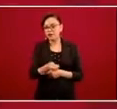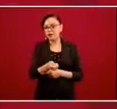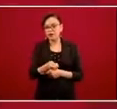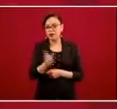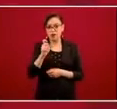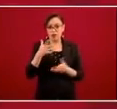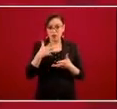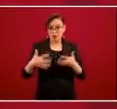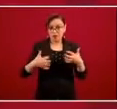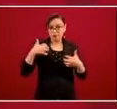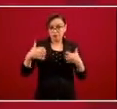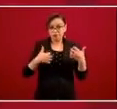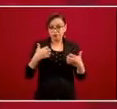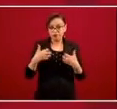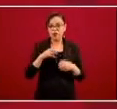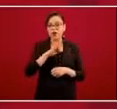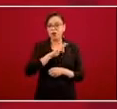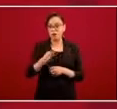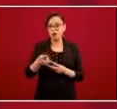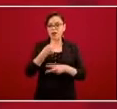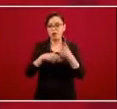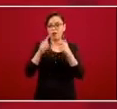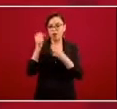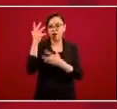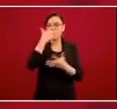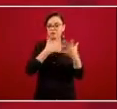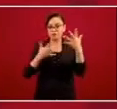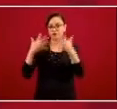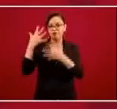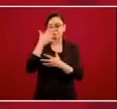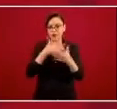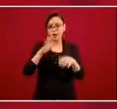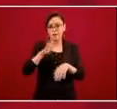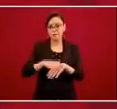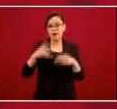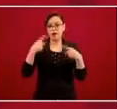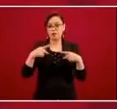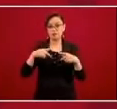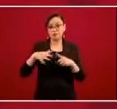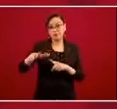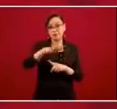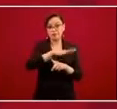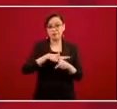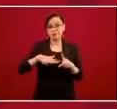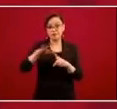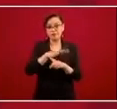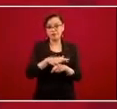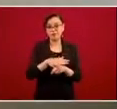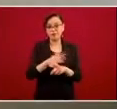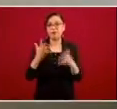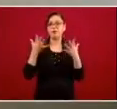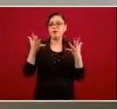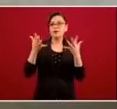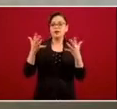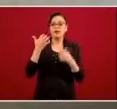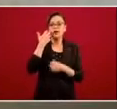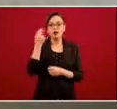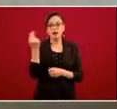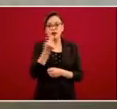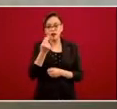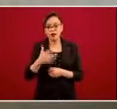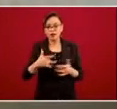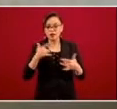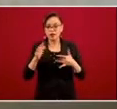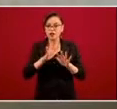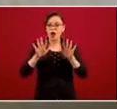the necessity of expressing what oneself in a way that can be confusing for the citizens, especially